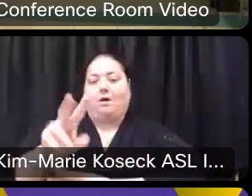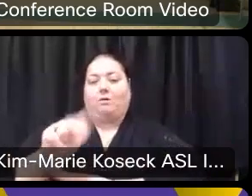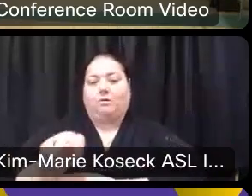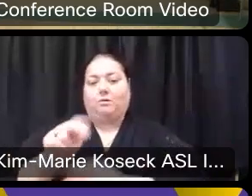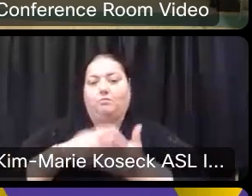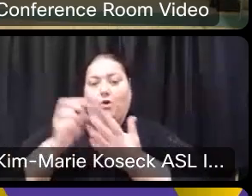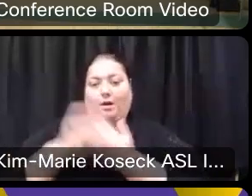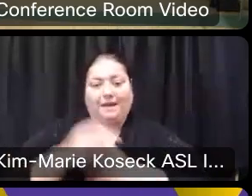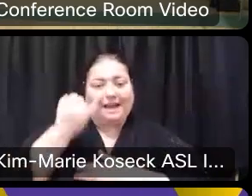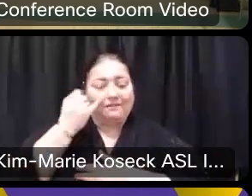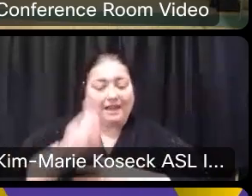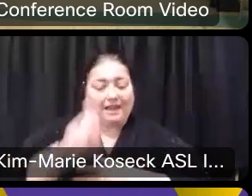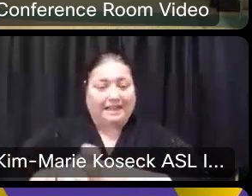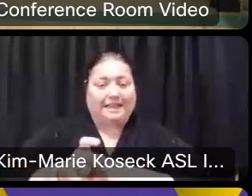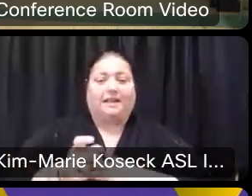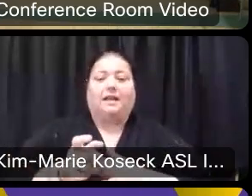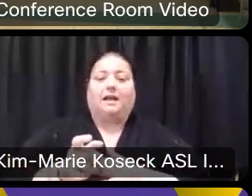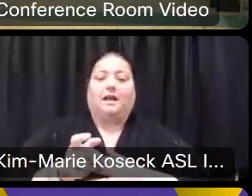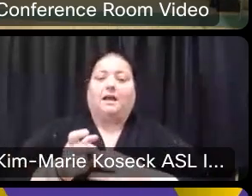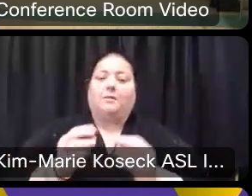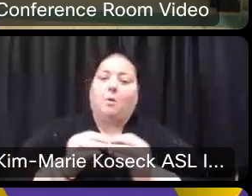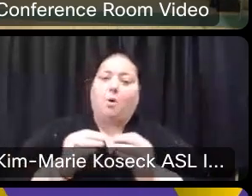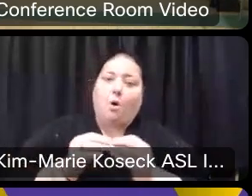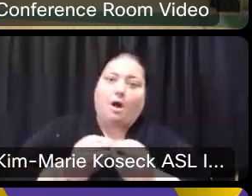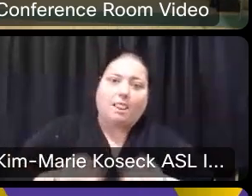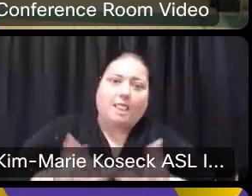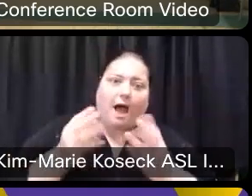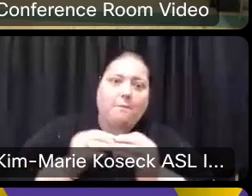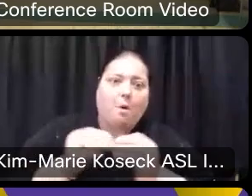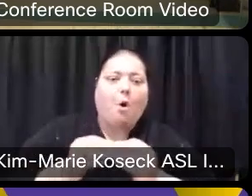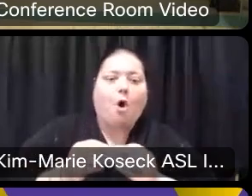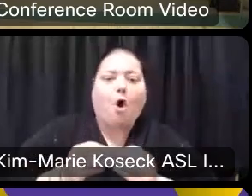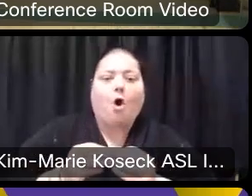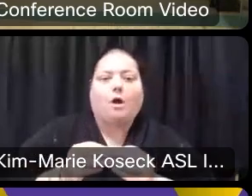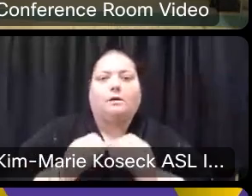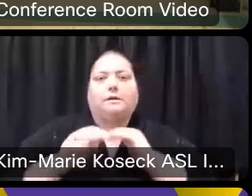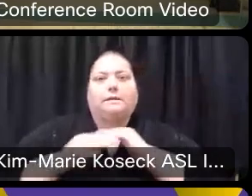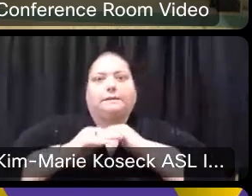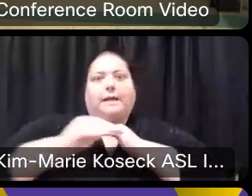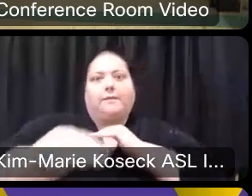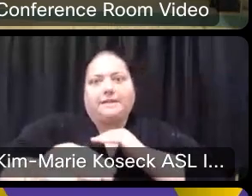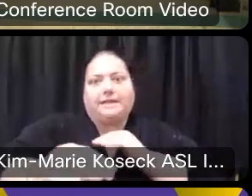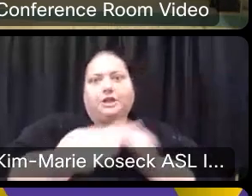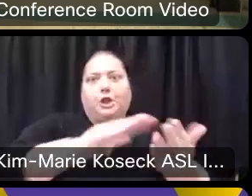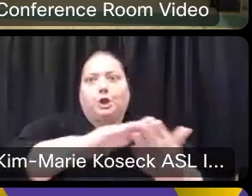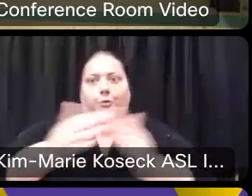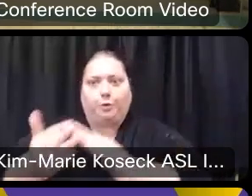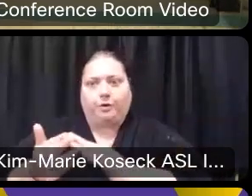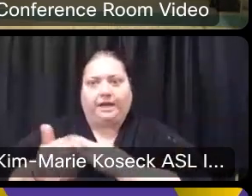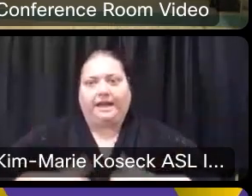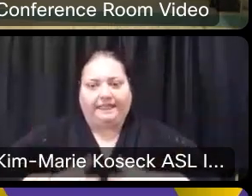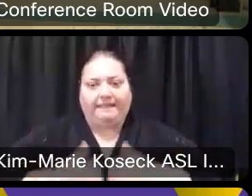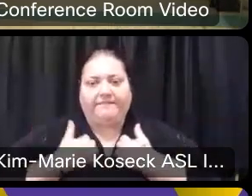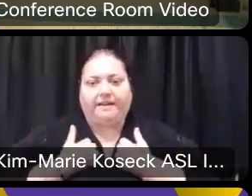program who need a little bit more or maybe a lot more stabilization in the community